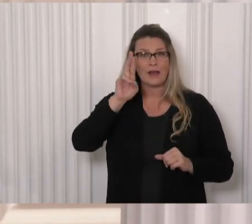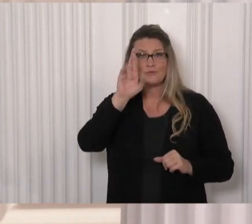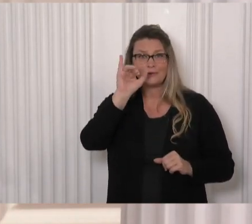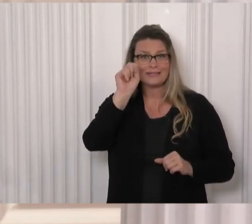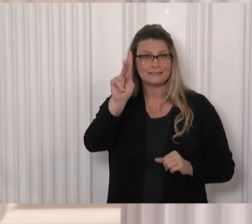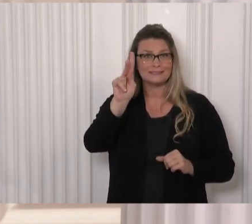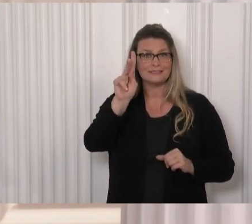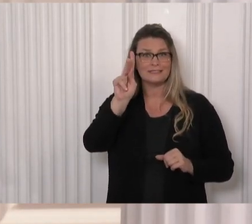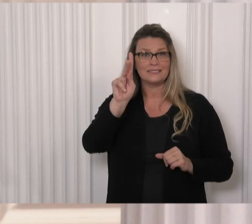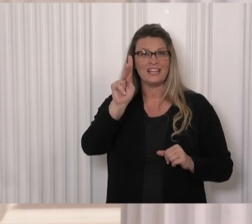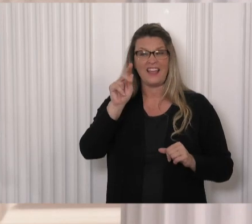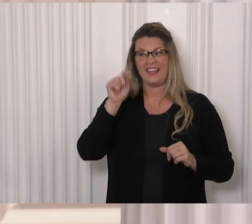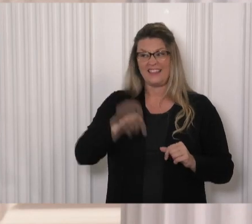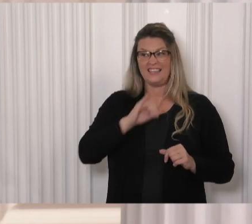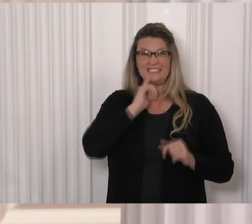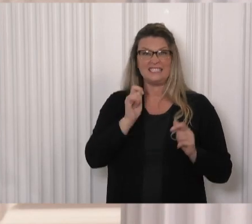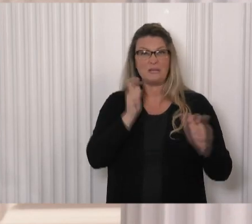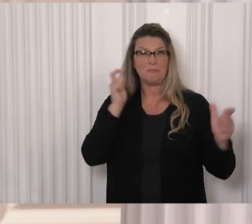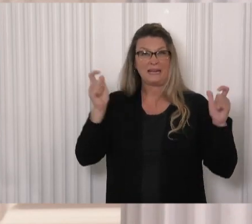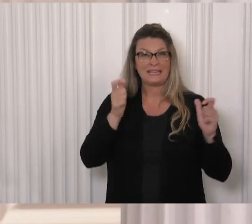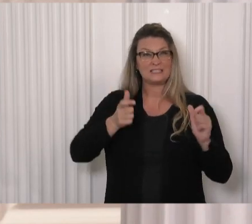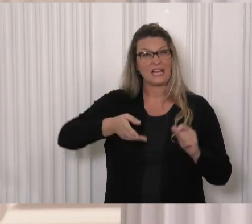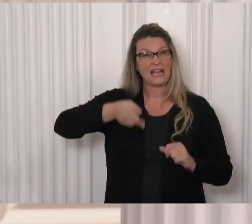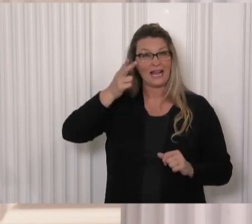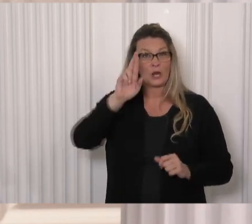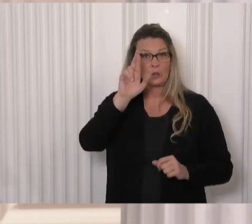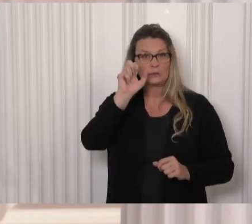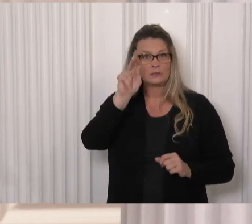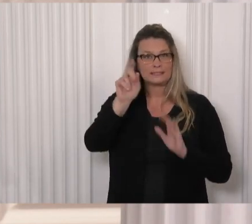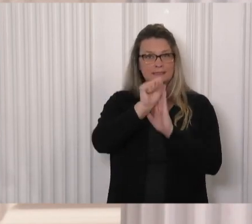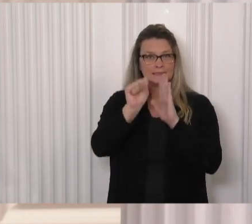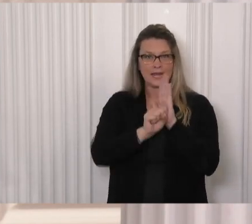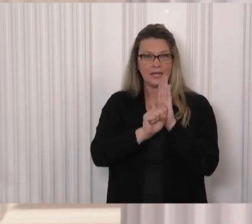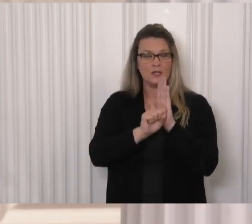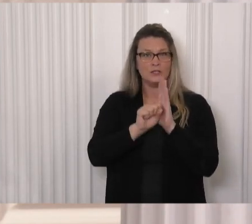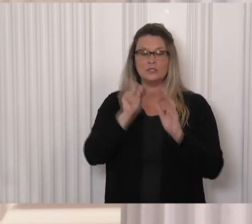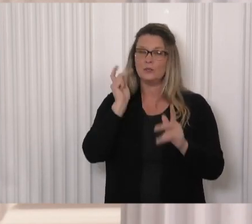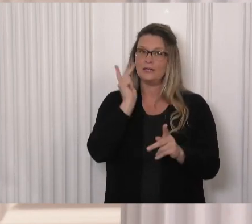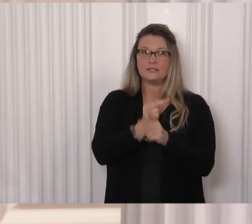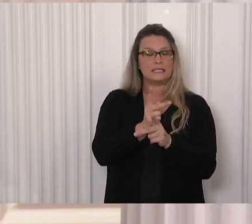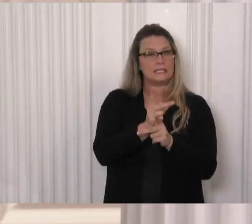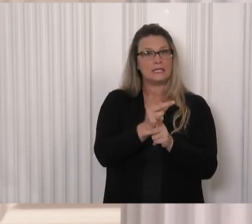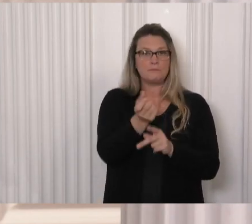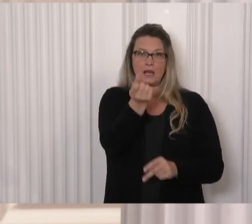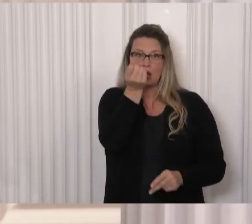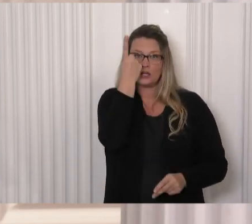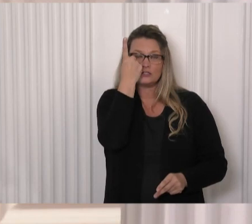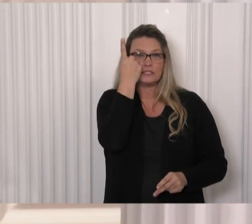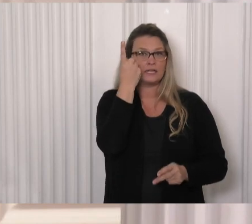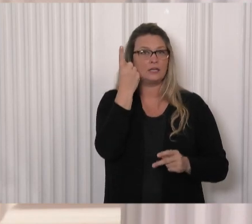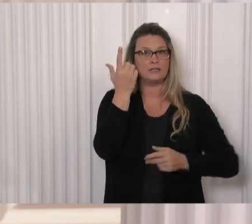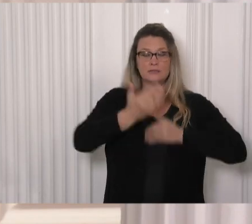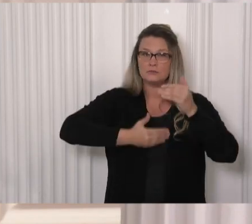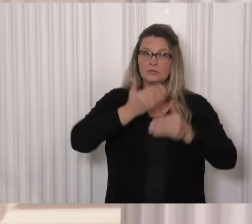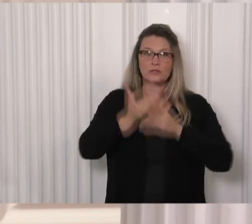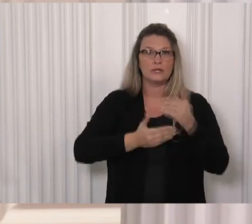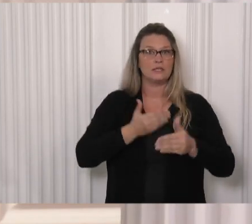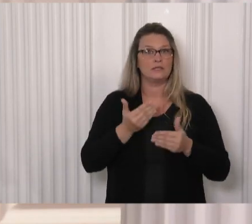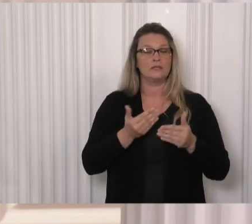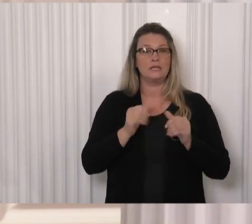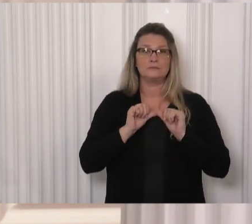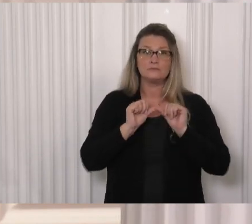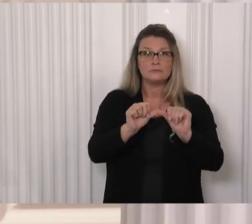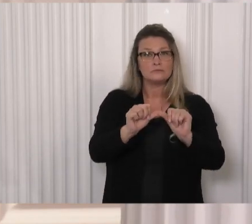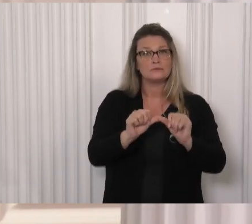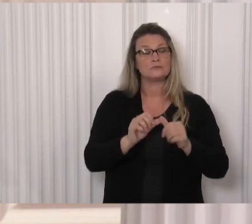highest risk state. And so we've got to keep aware of just exactly that. We've done